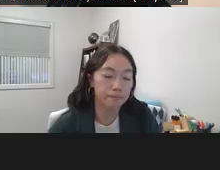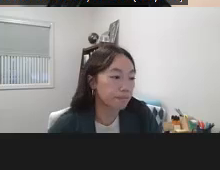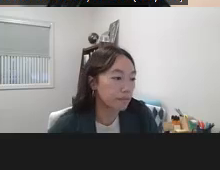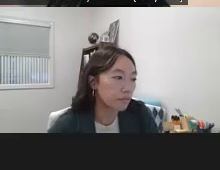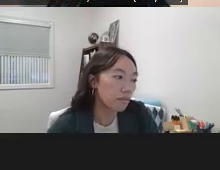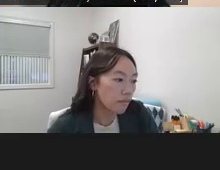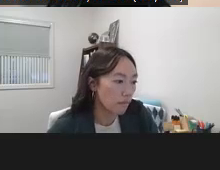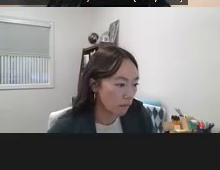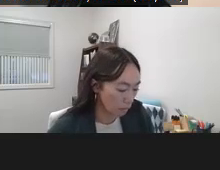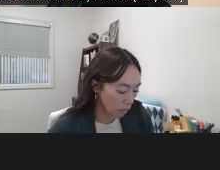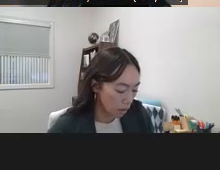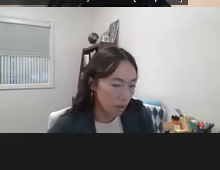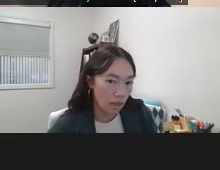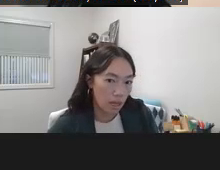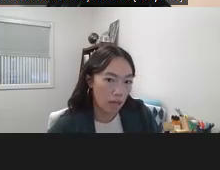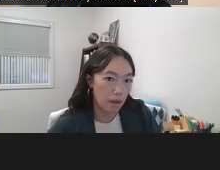approaching.